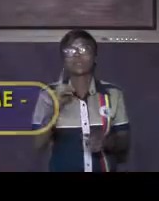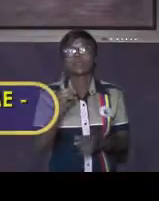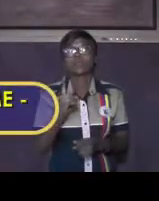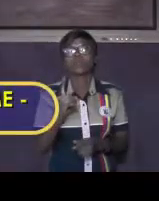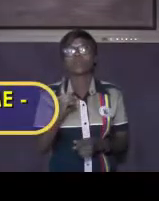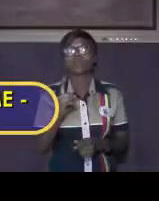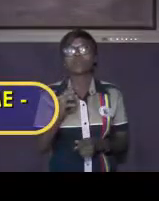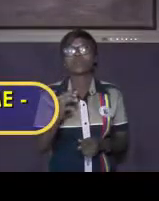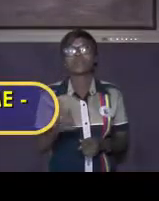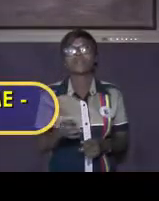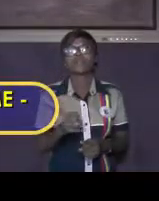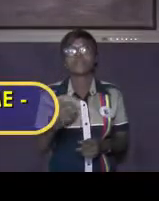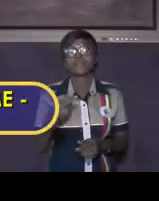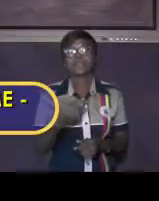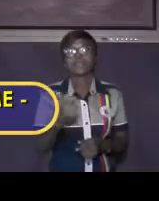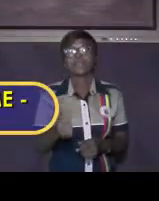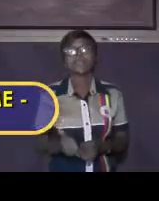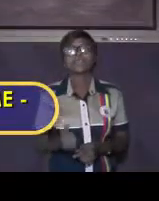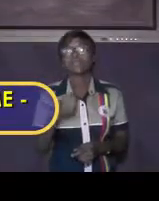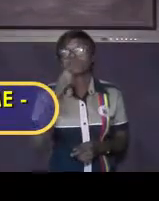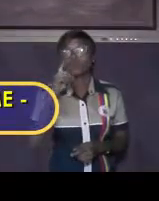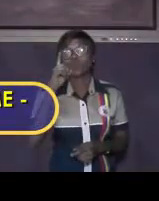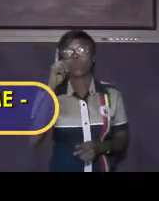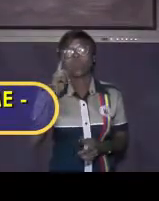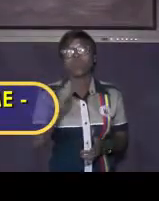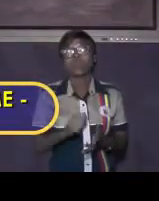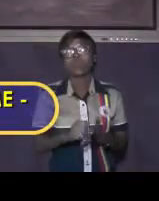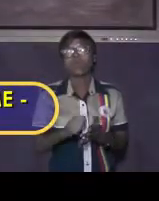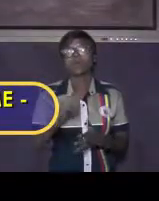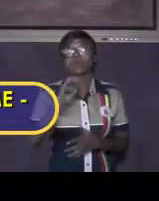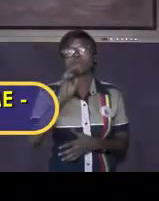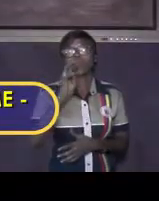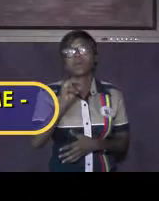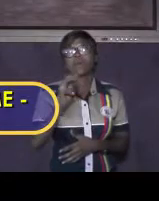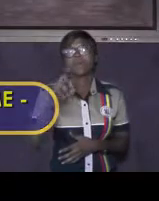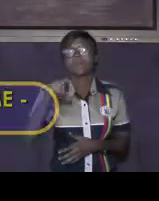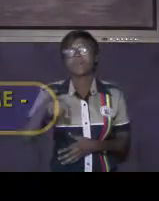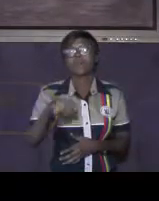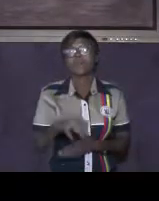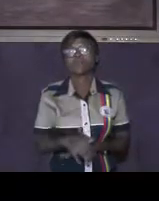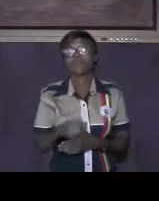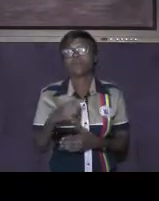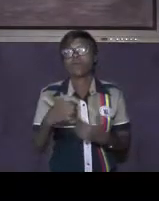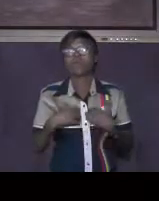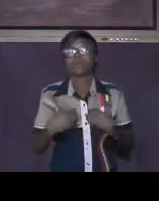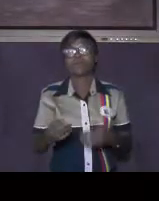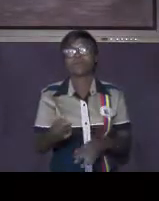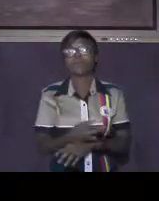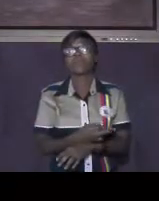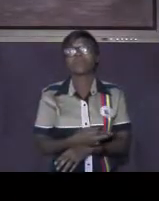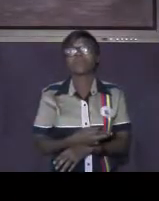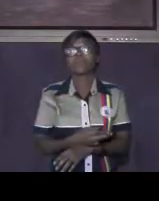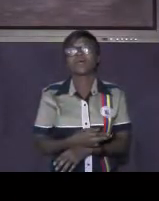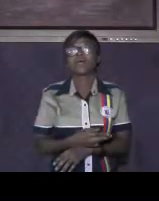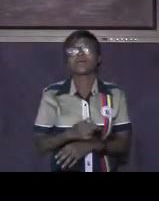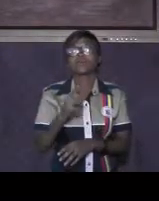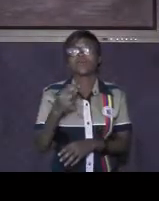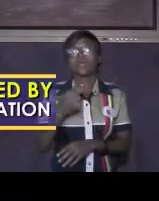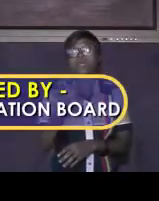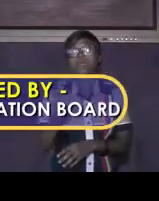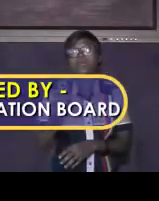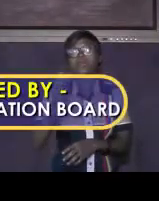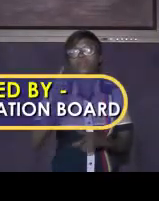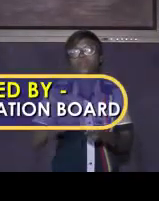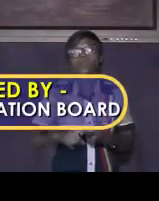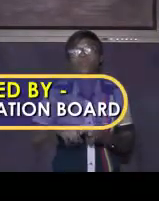hectare is 10,000 square meters. Now we want to find 35 hectares. And that means we have to multiply 1 hectare by 35. If 1 hectare